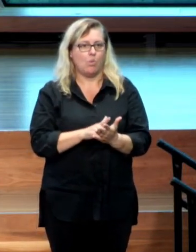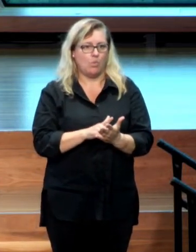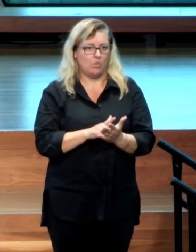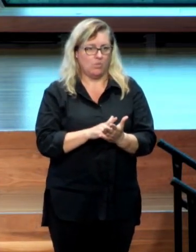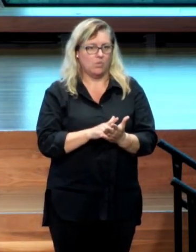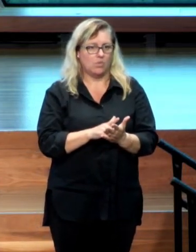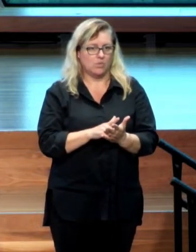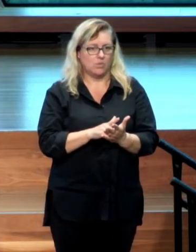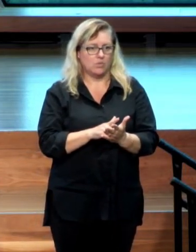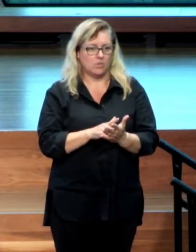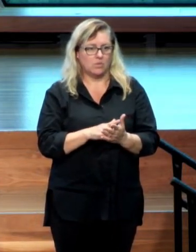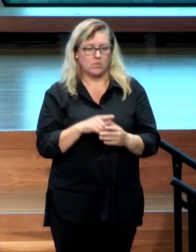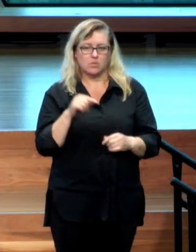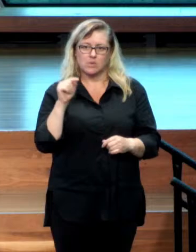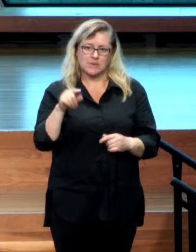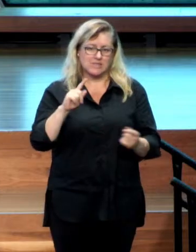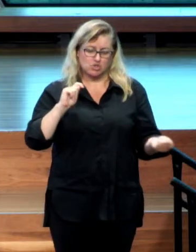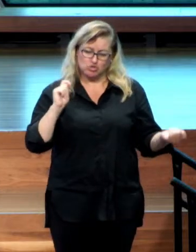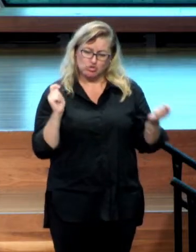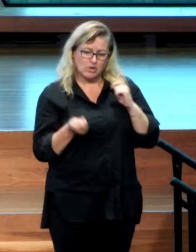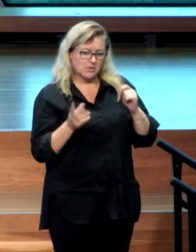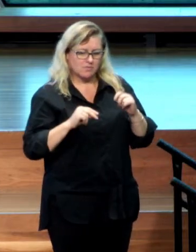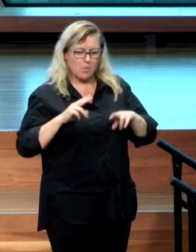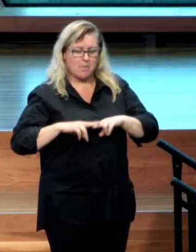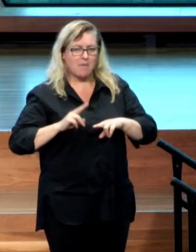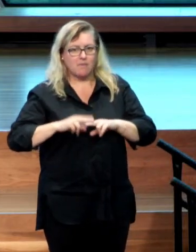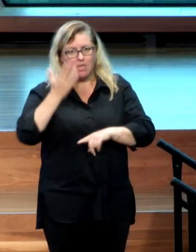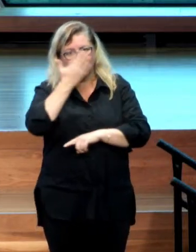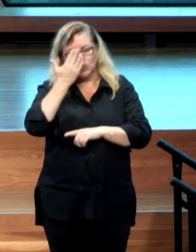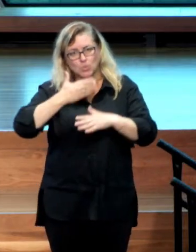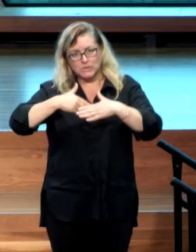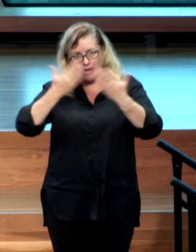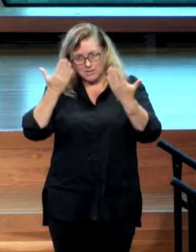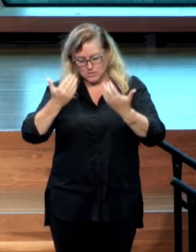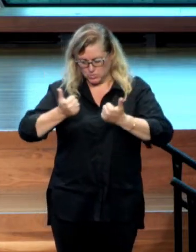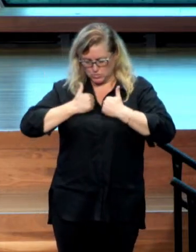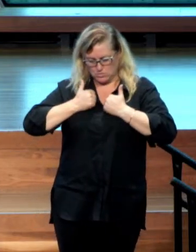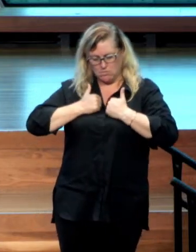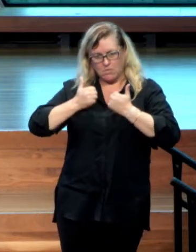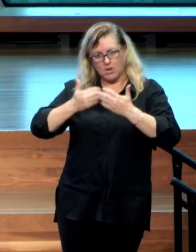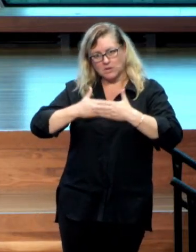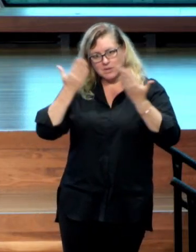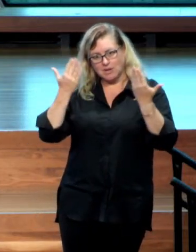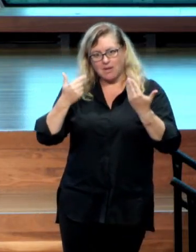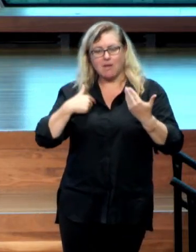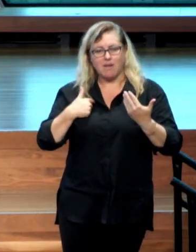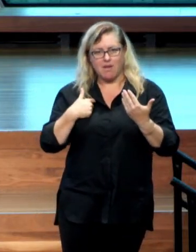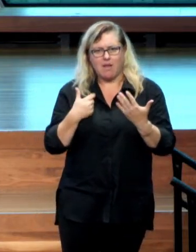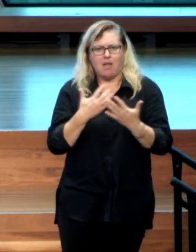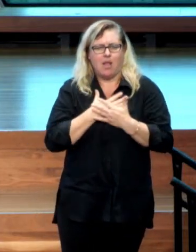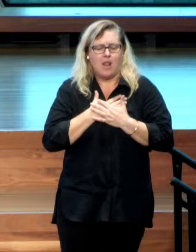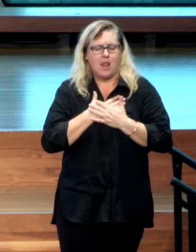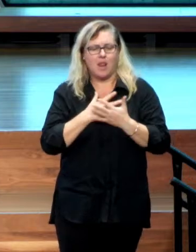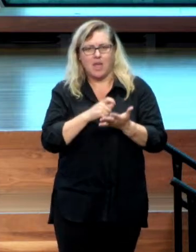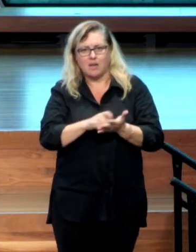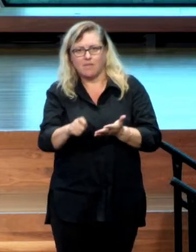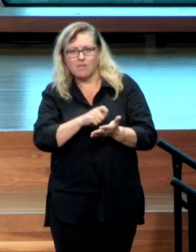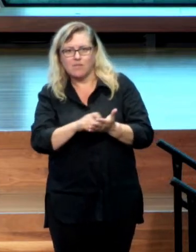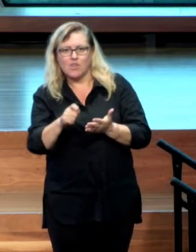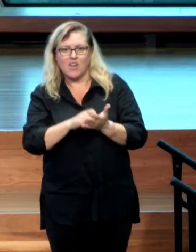So much has changed from Dad's school days to mine. I love writing young adult novels. It's cultured by